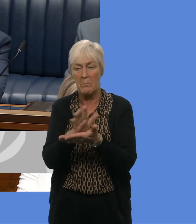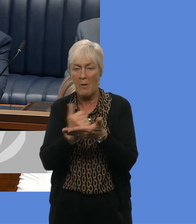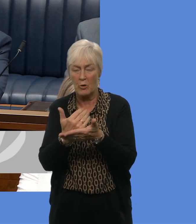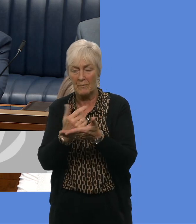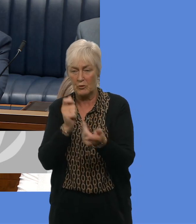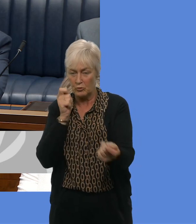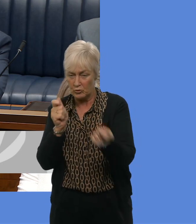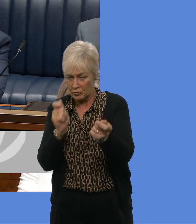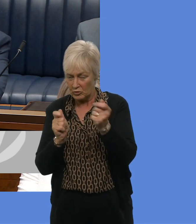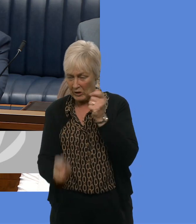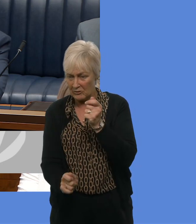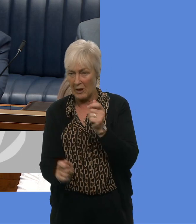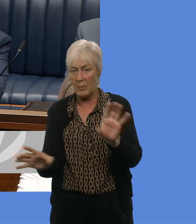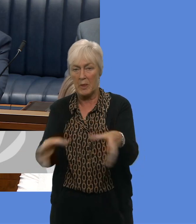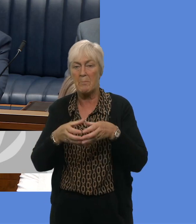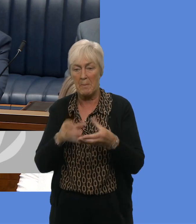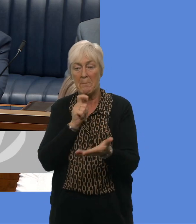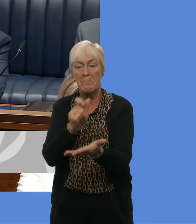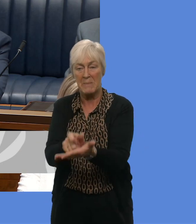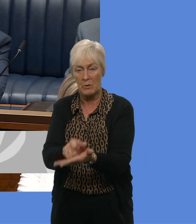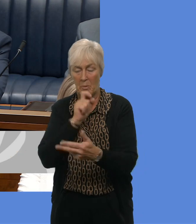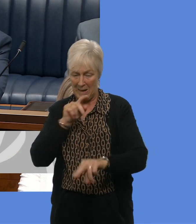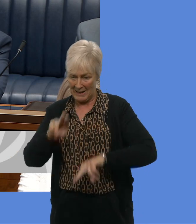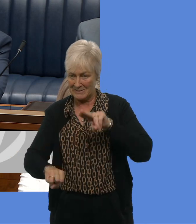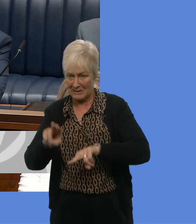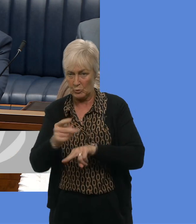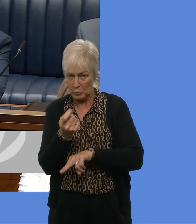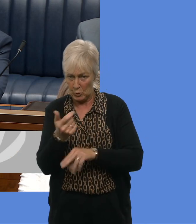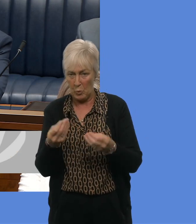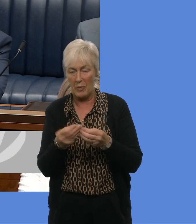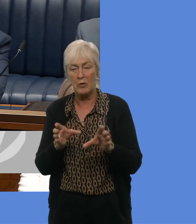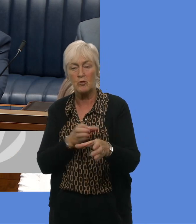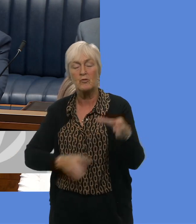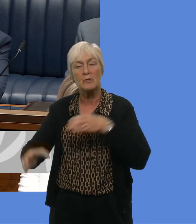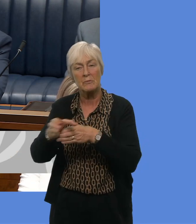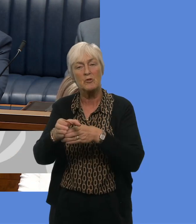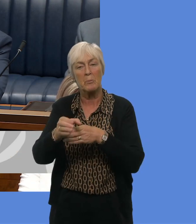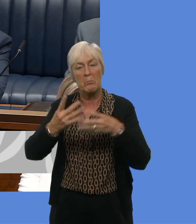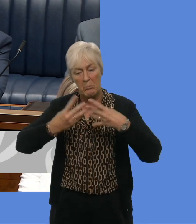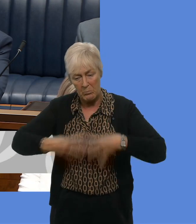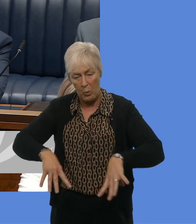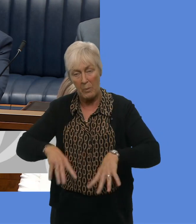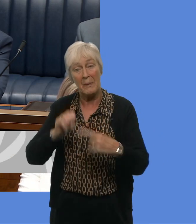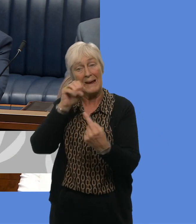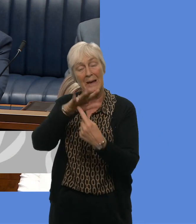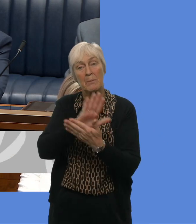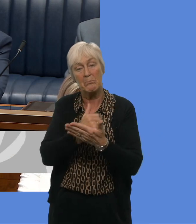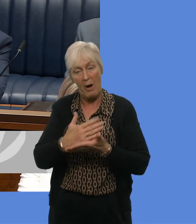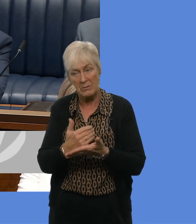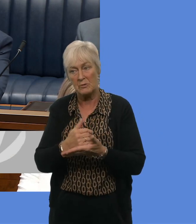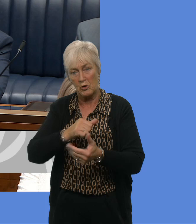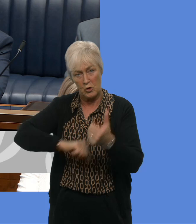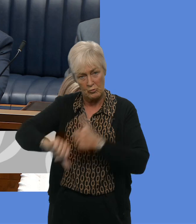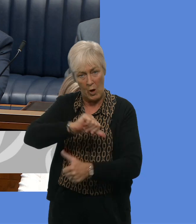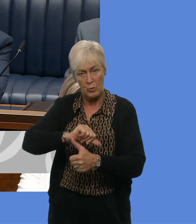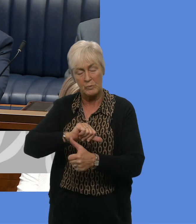transformation, and the department's bid will be assessed in due course by the Transformation Board. But a key component of that bid is around